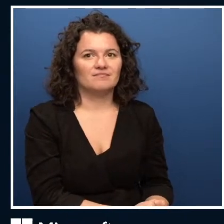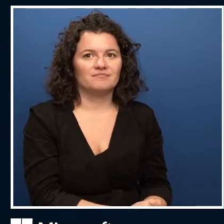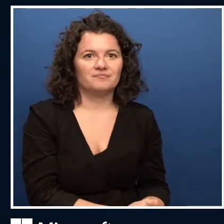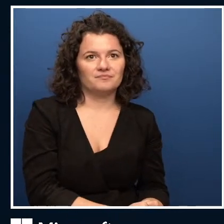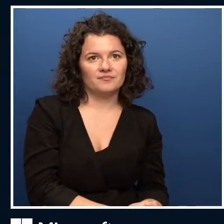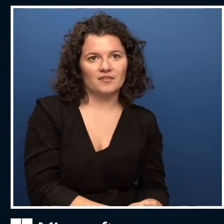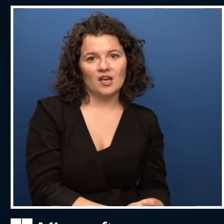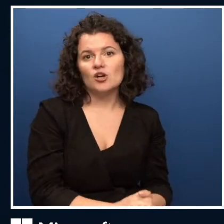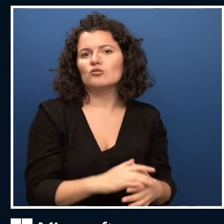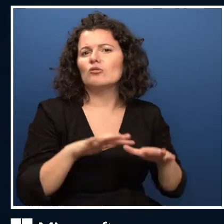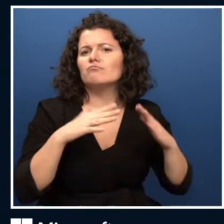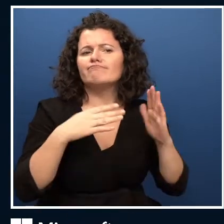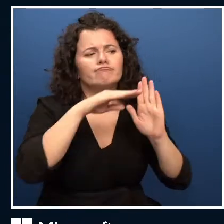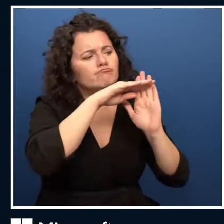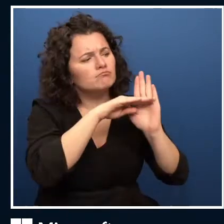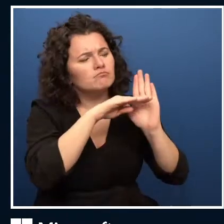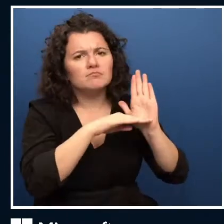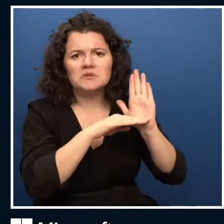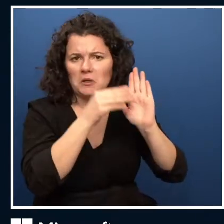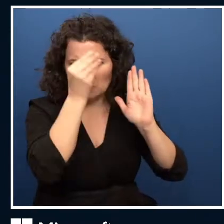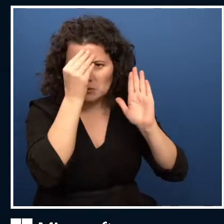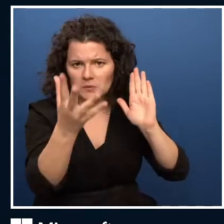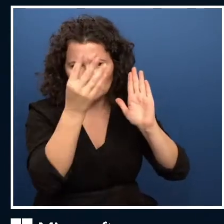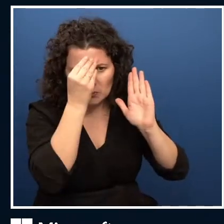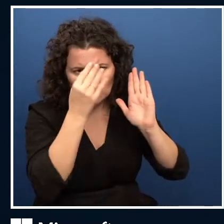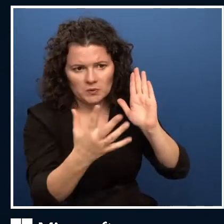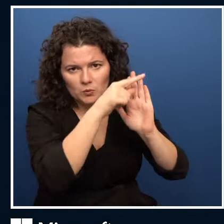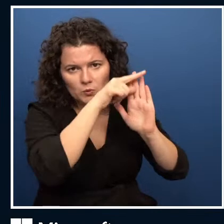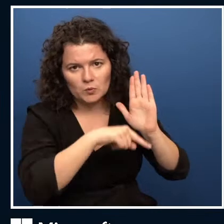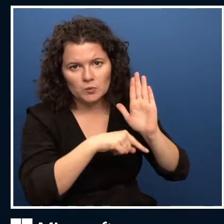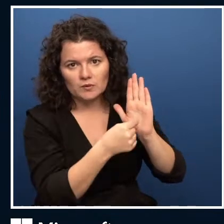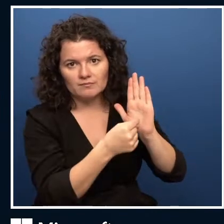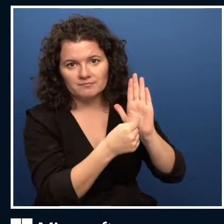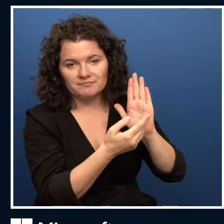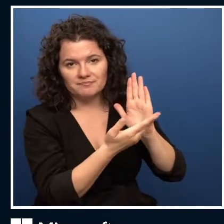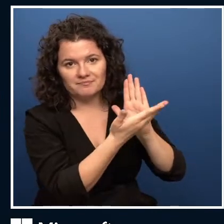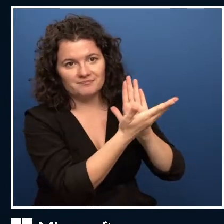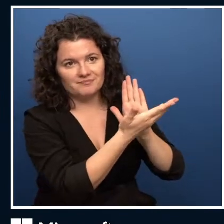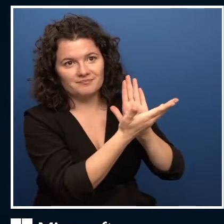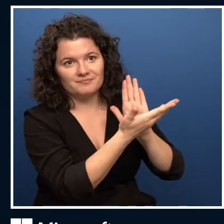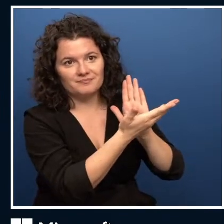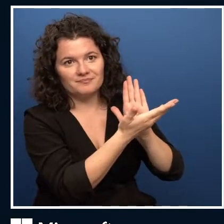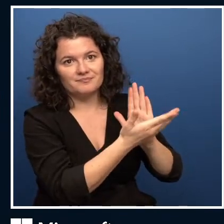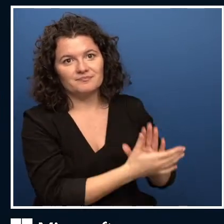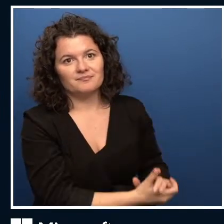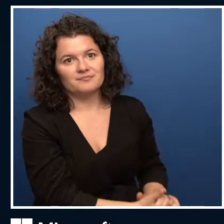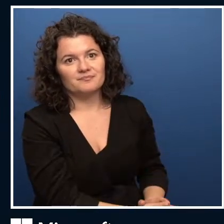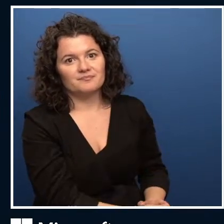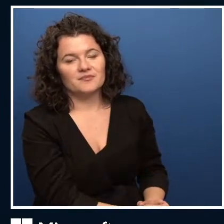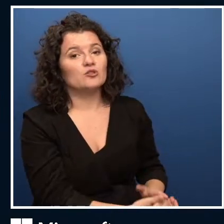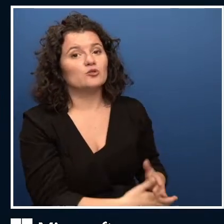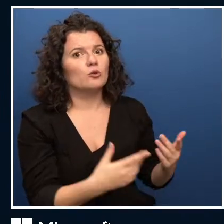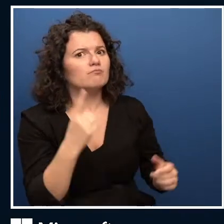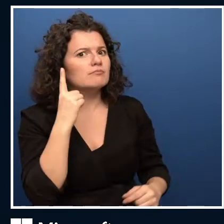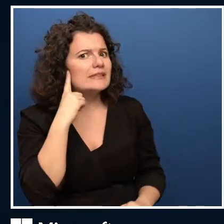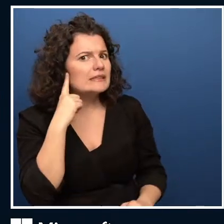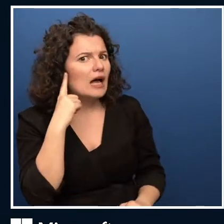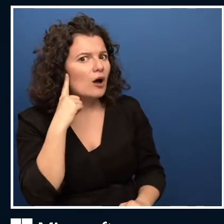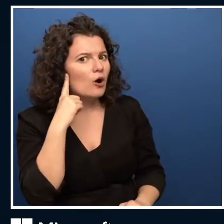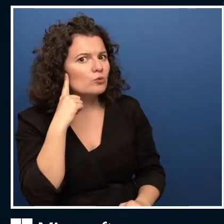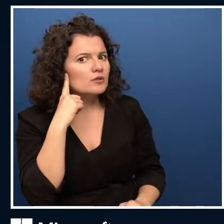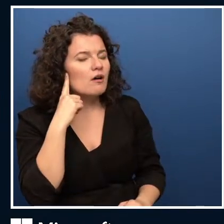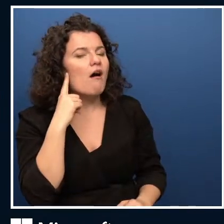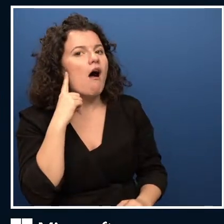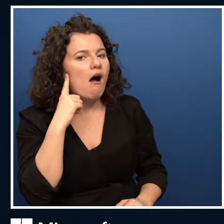for today would be, first of all, I'll try and introduce you to sound recognition, which is, again,